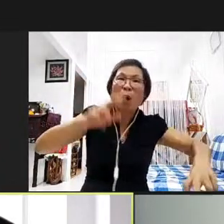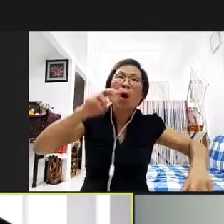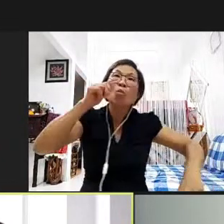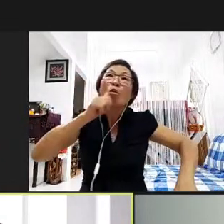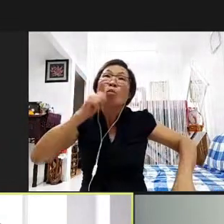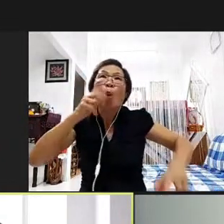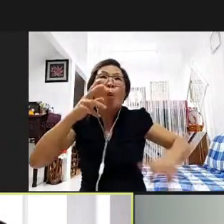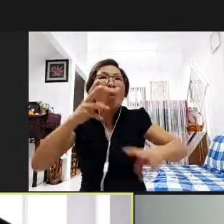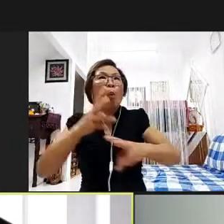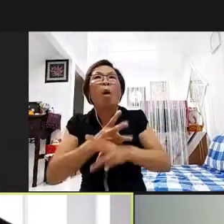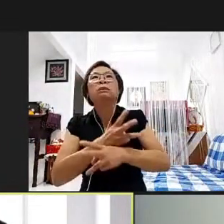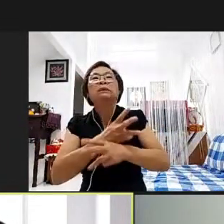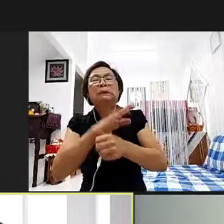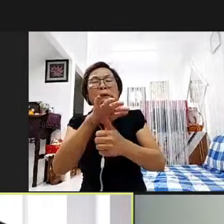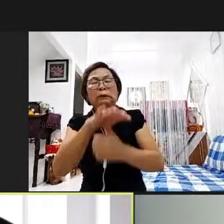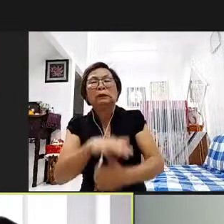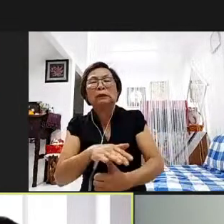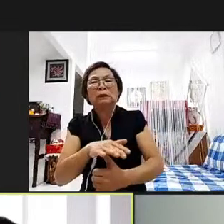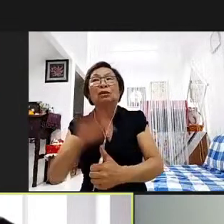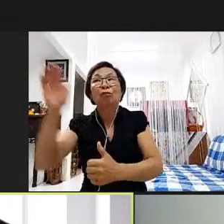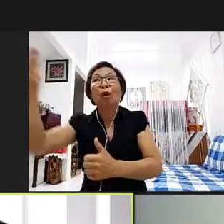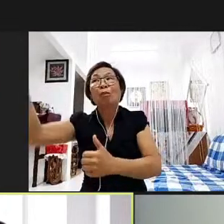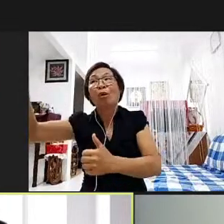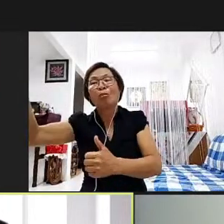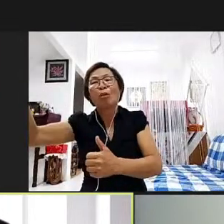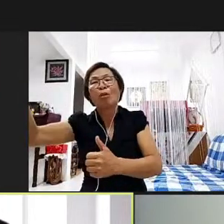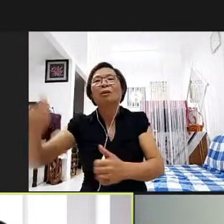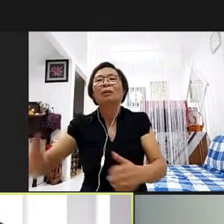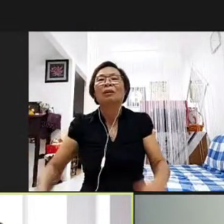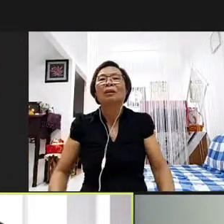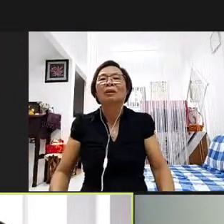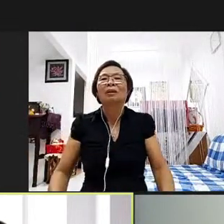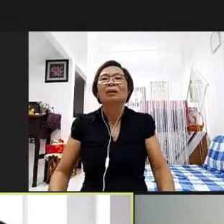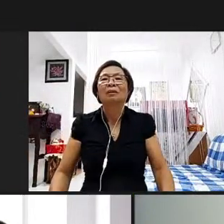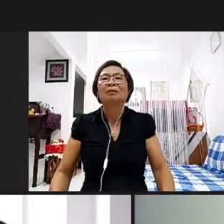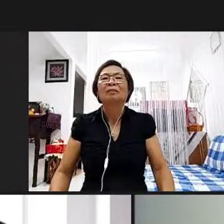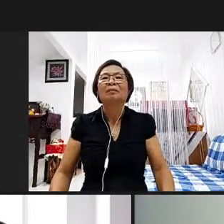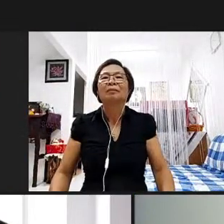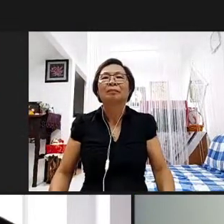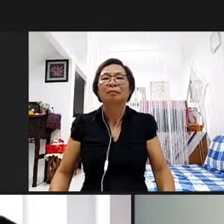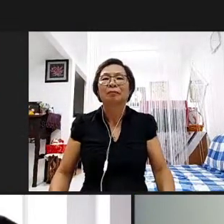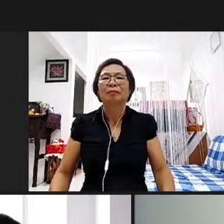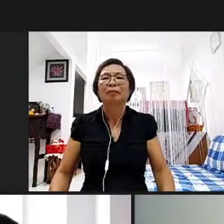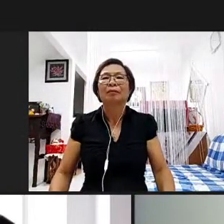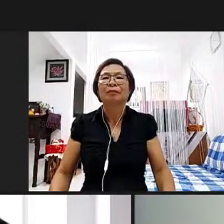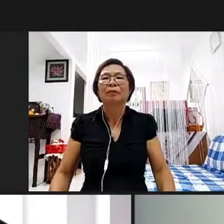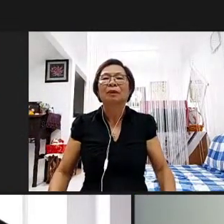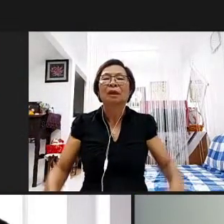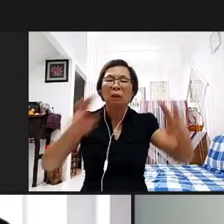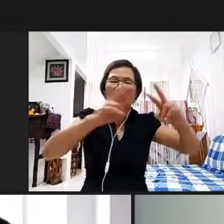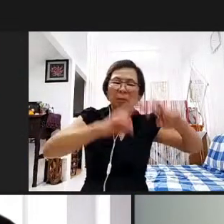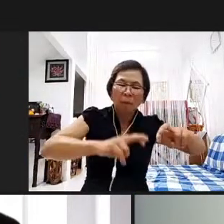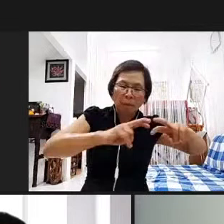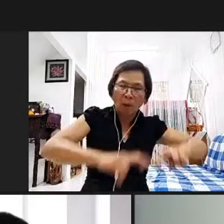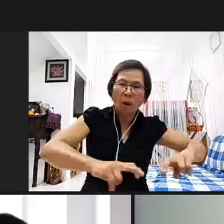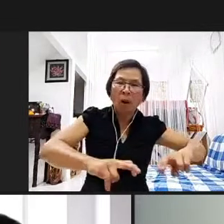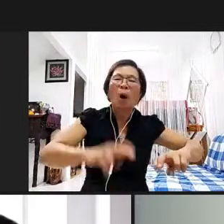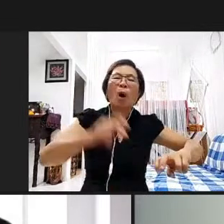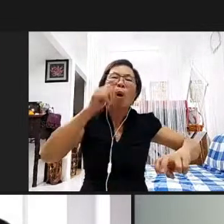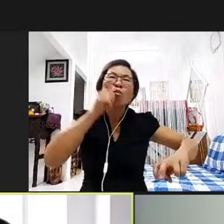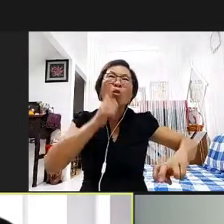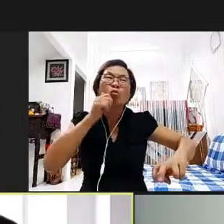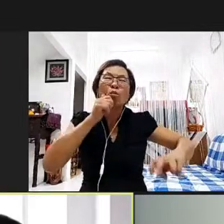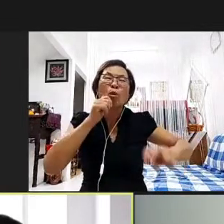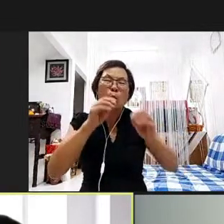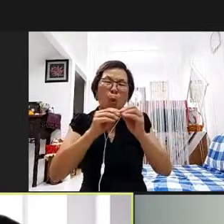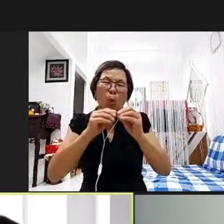affected. Yet I'm sure in your talk, you probably come across in the literature, some studies show that actually women are more affected.